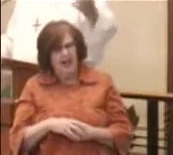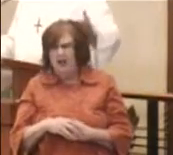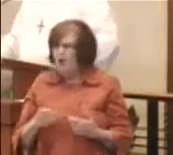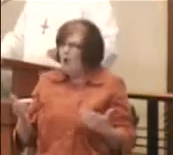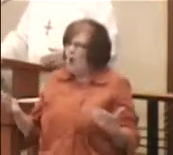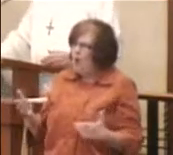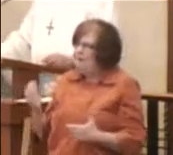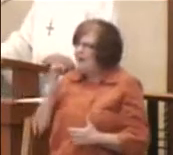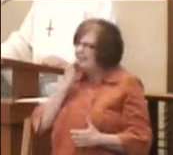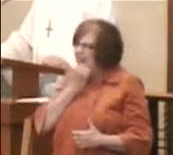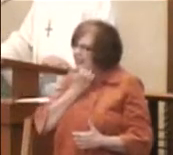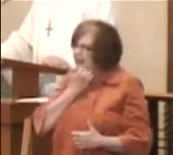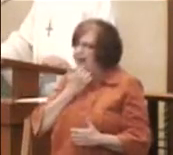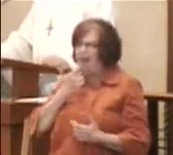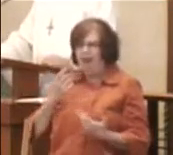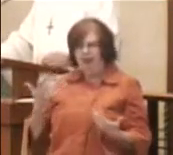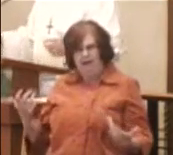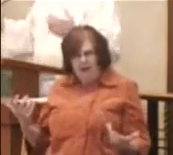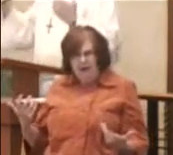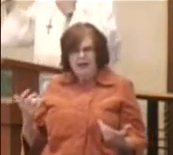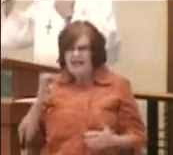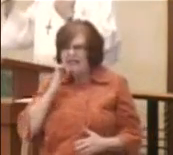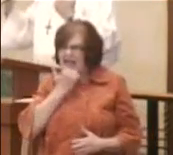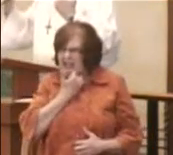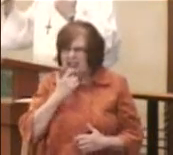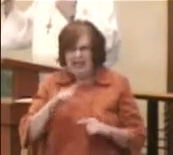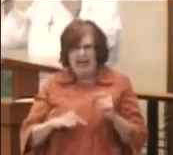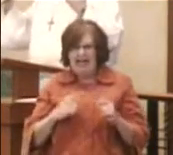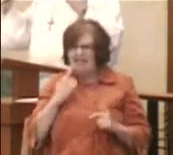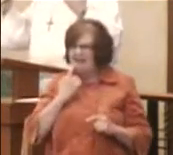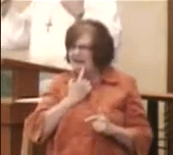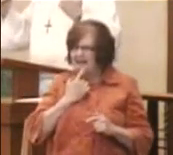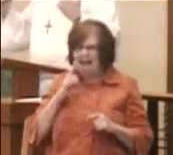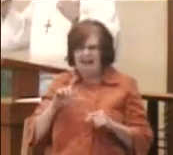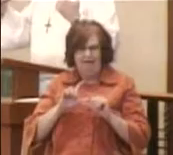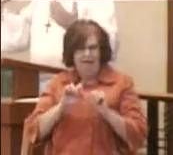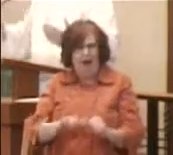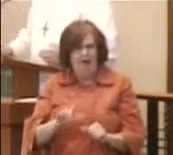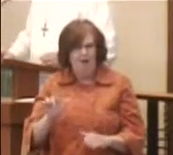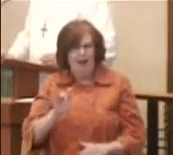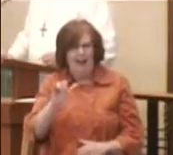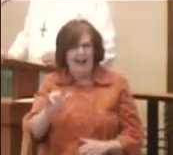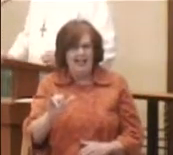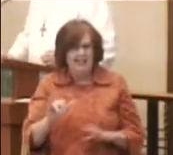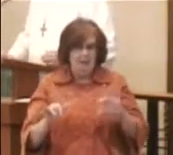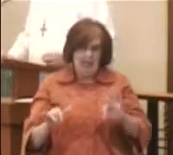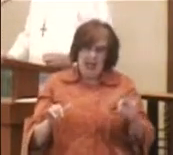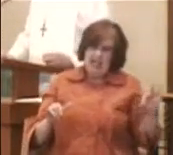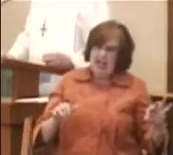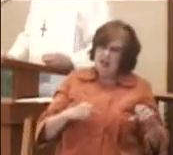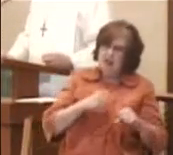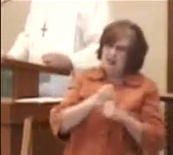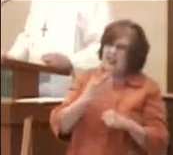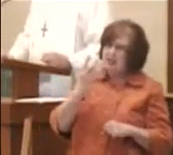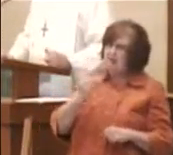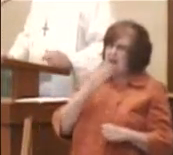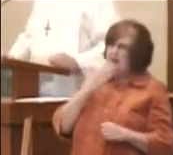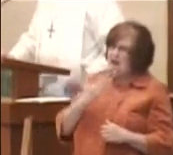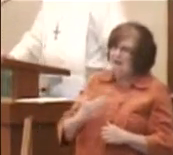about dental coverage? I can't expect these teeth to last forever, even though 99 years is a pretty good